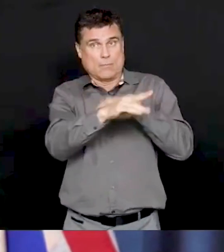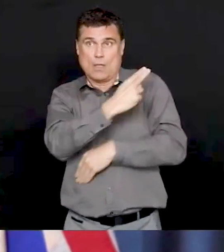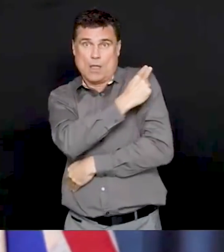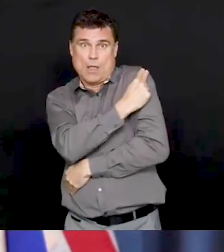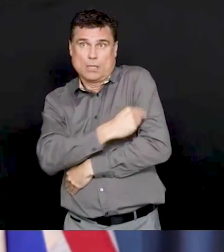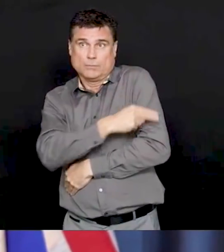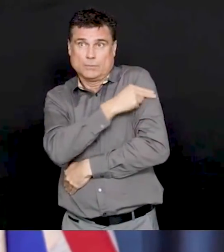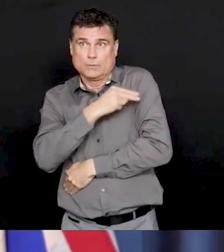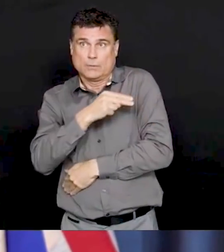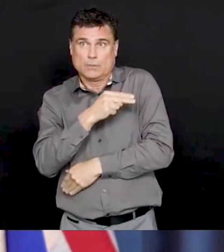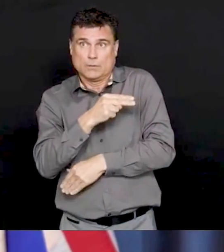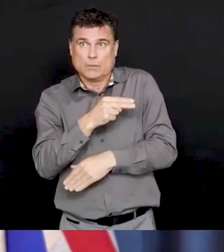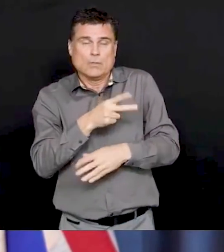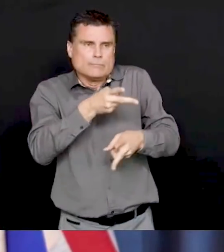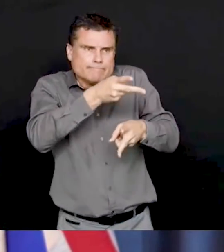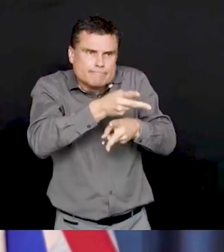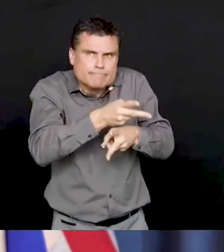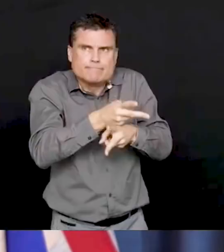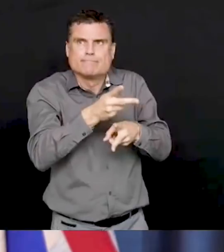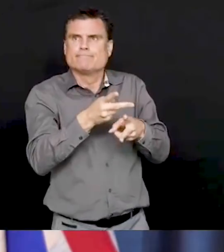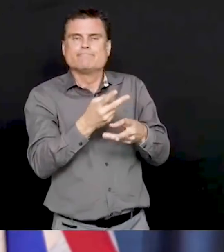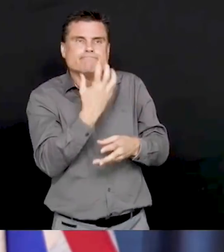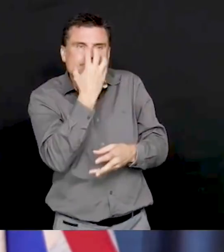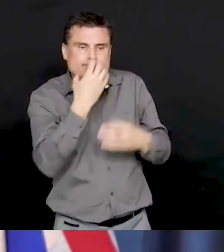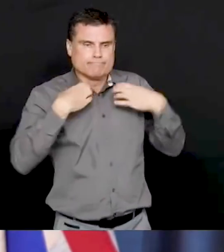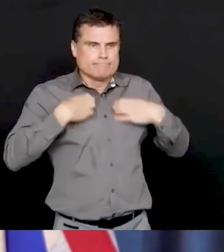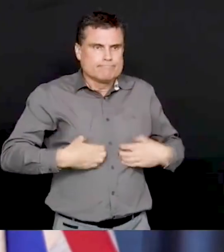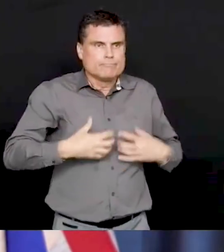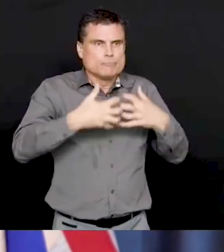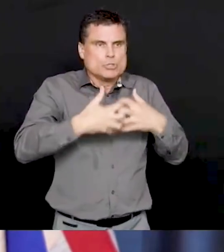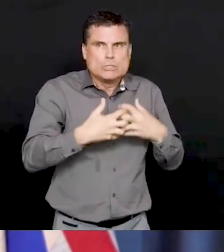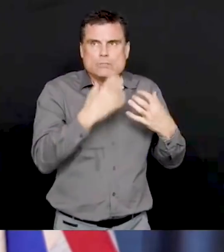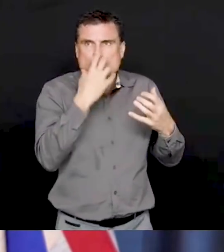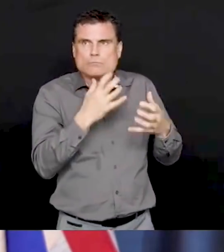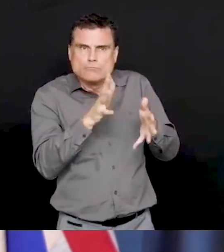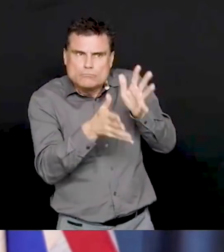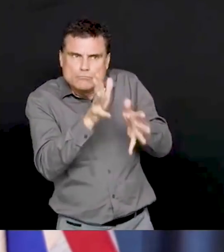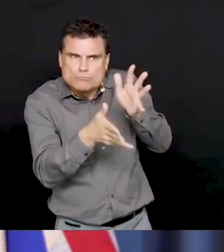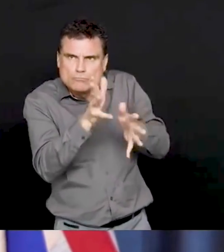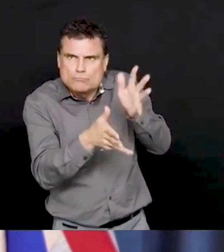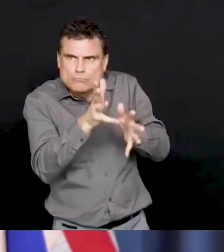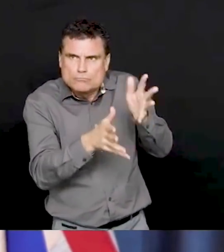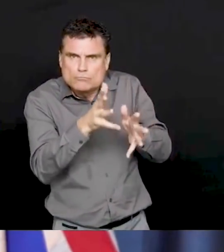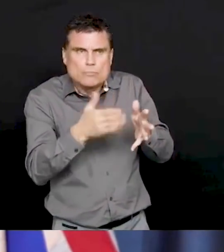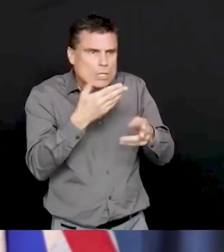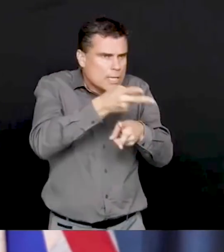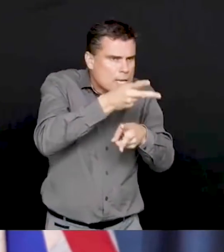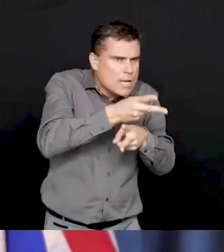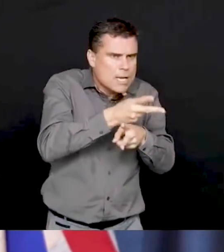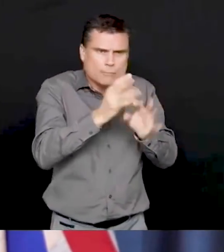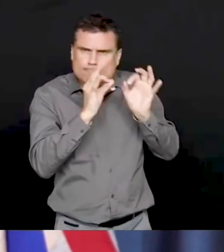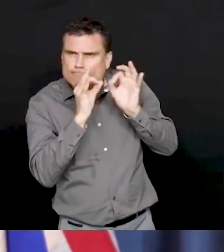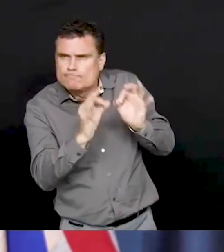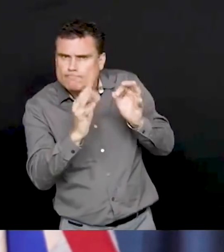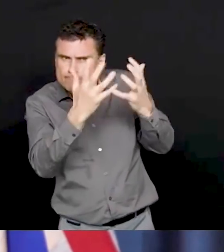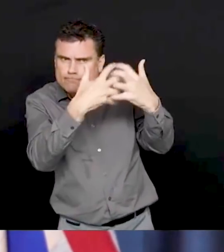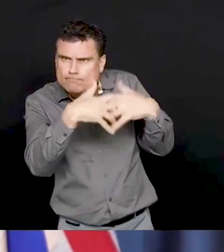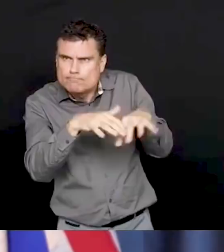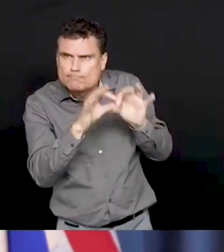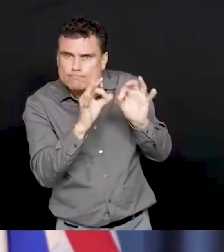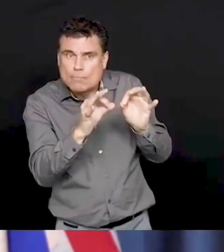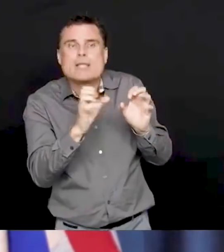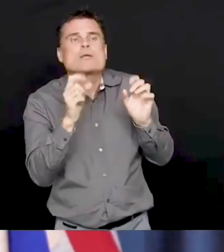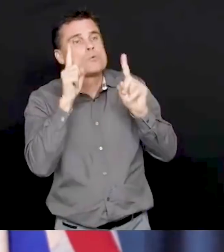from this. And I think that's an incredibly important thing for us to remember. And my hands go off